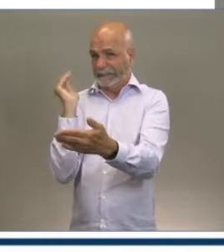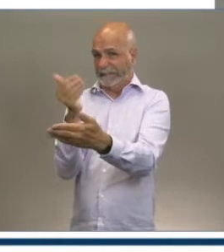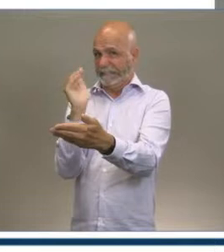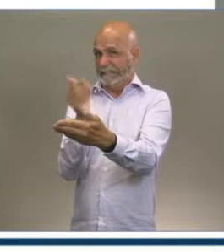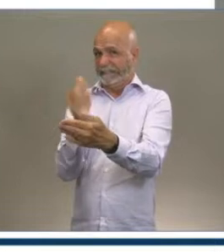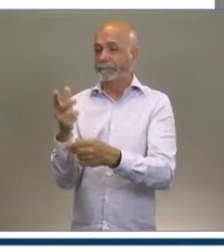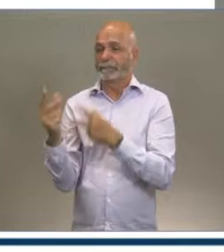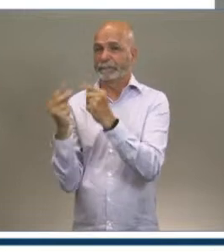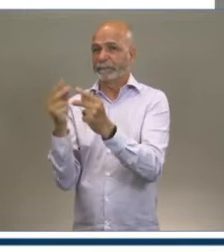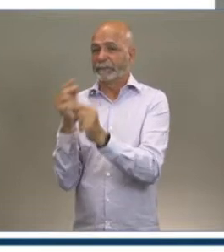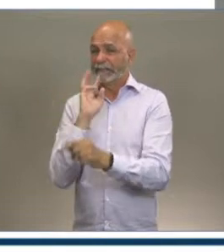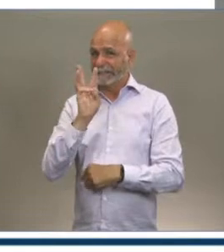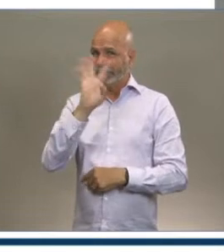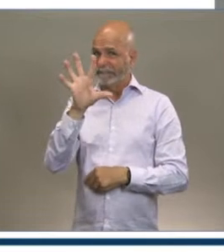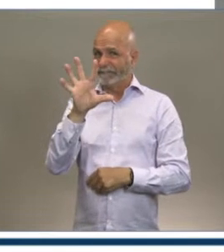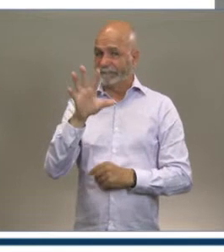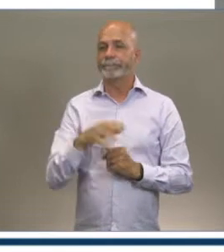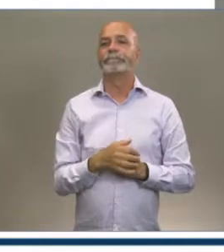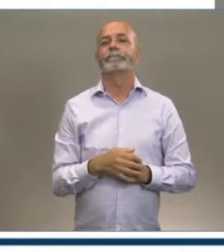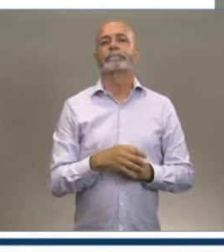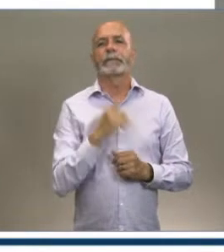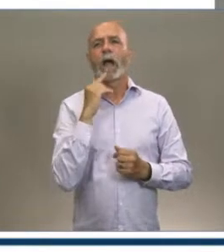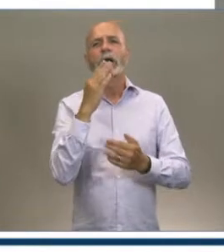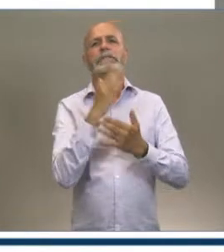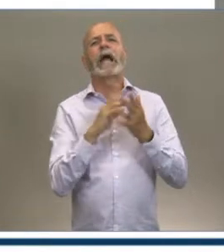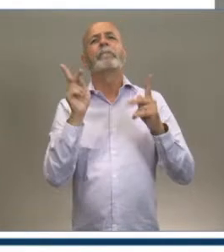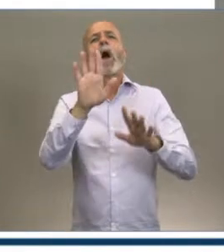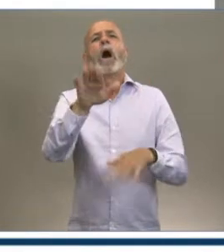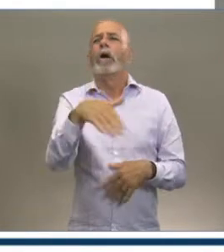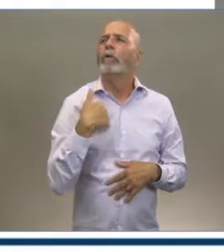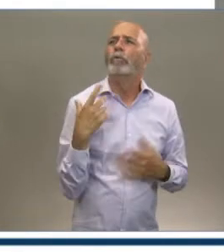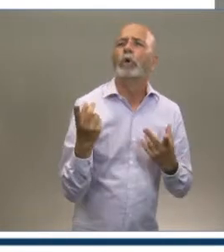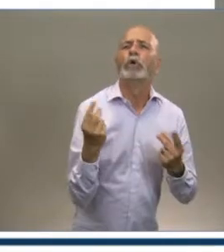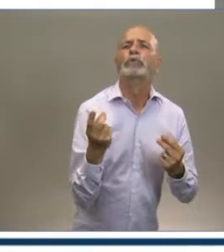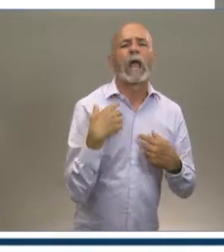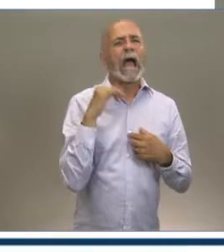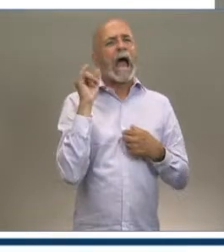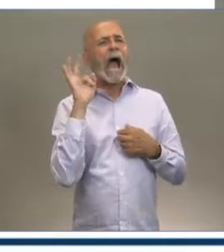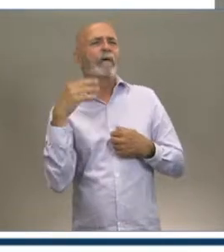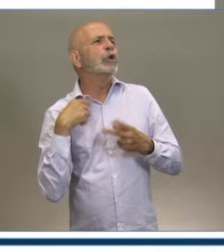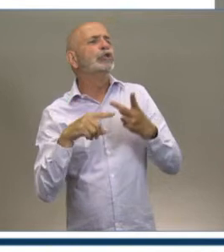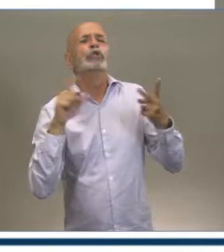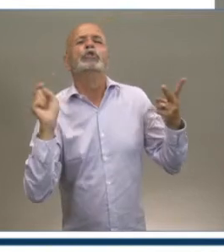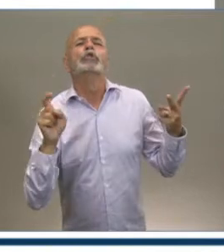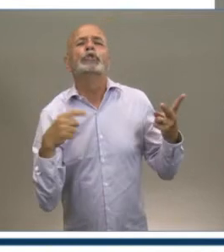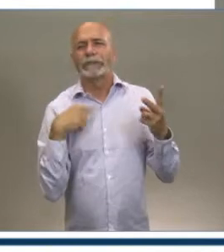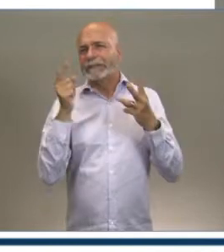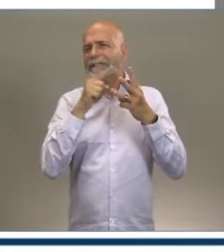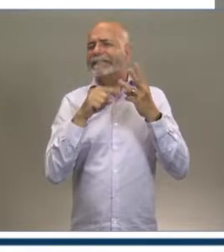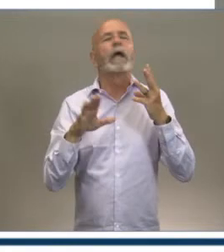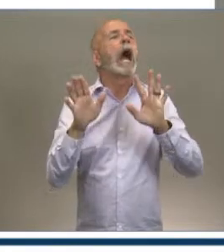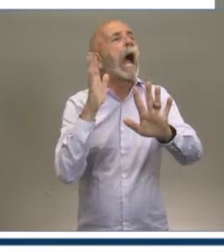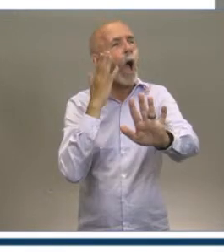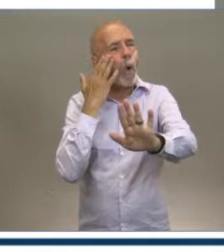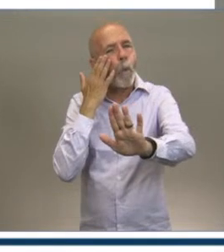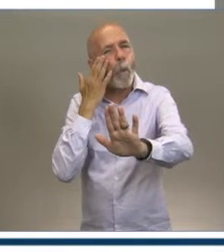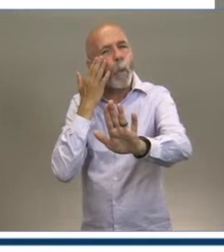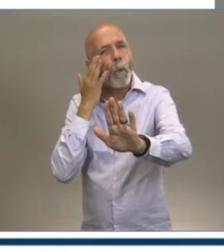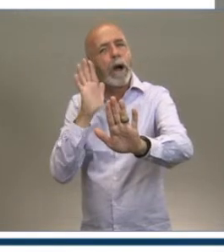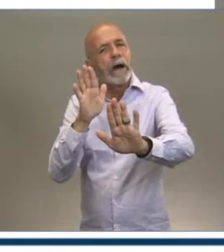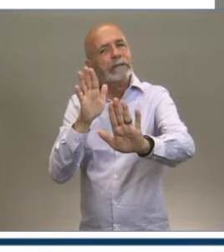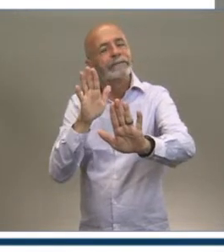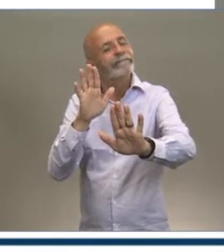There have been a lot of ifs and shoulds and maybes with this pandemic. Nothing is certain, and I recognize that that's frustrating. But